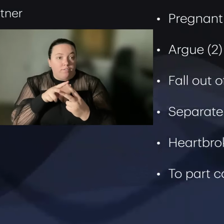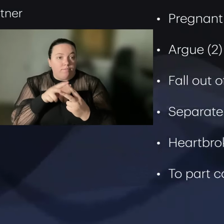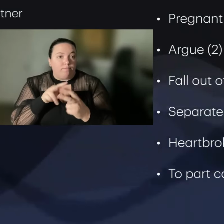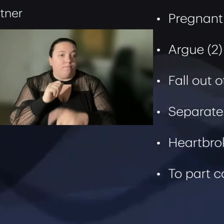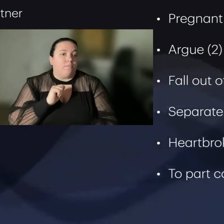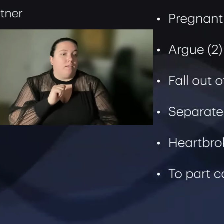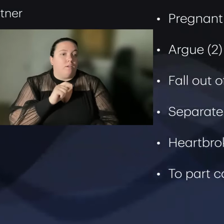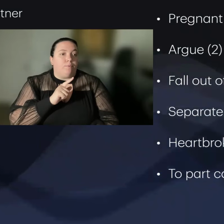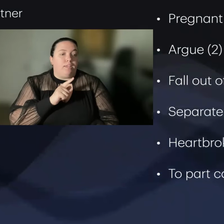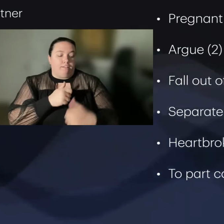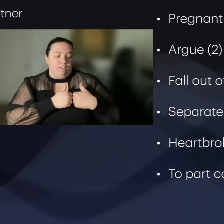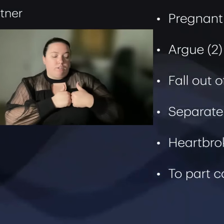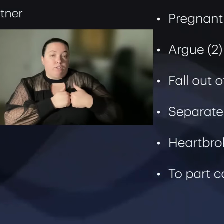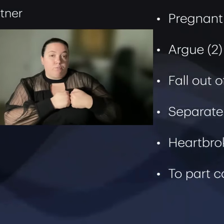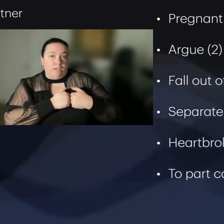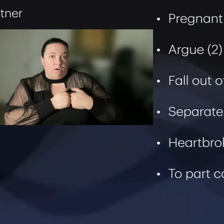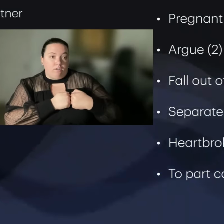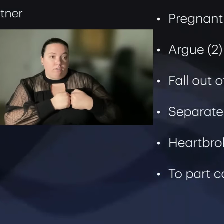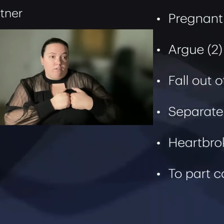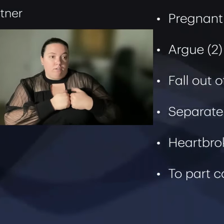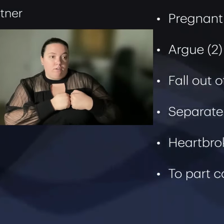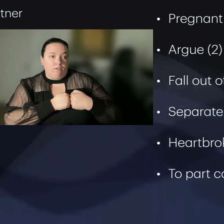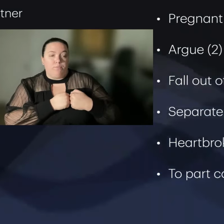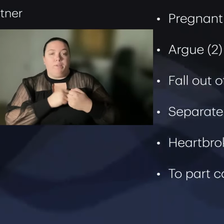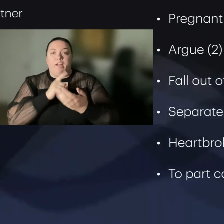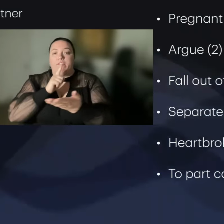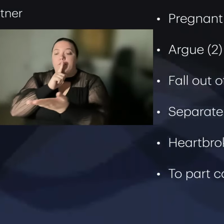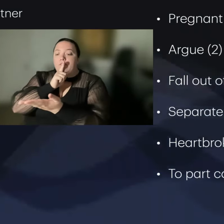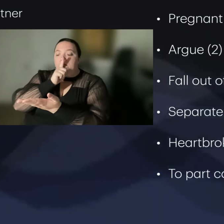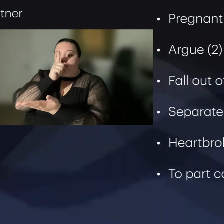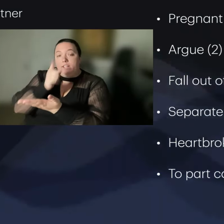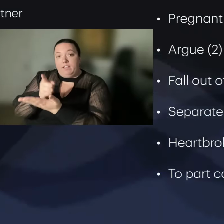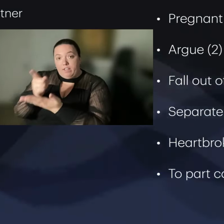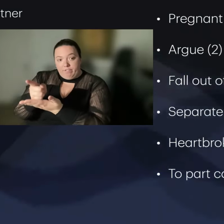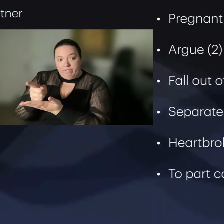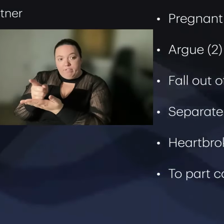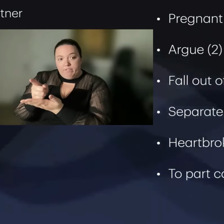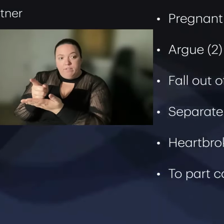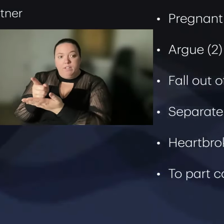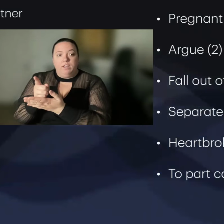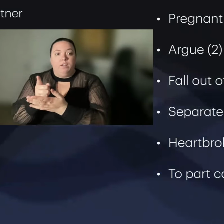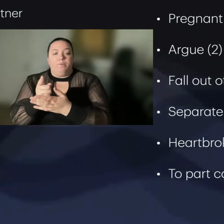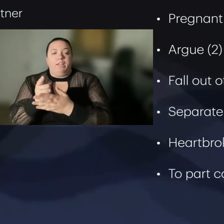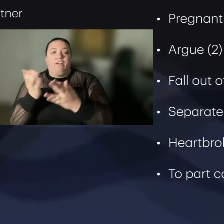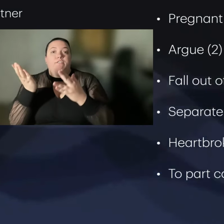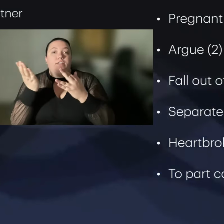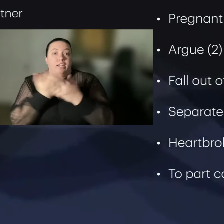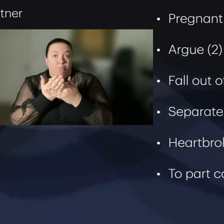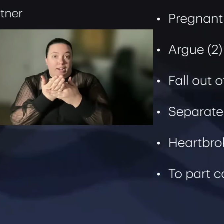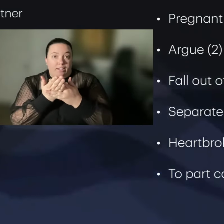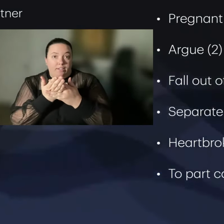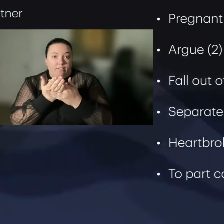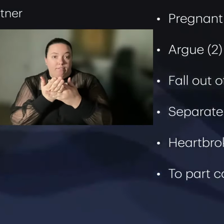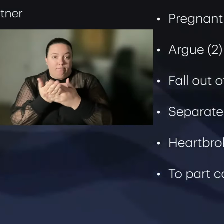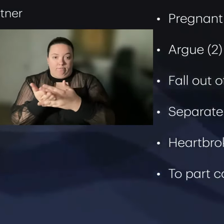partner, we have sweetheart, we have fall in love, we have take